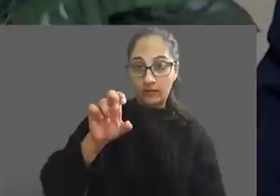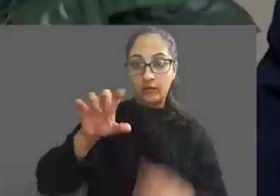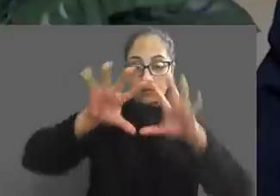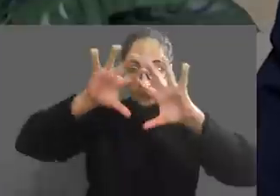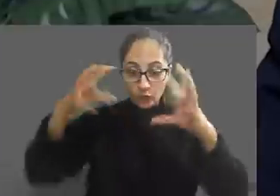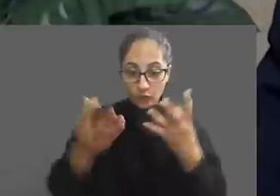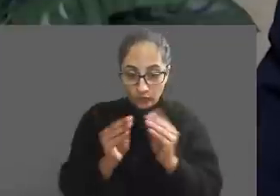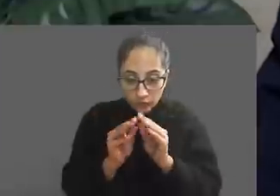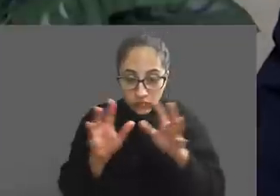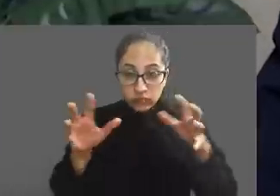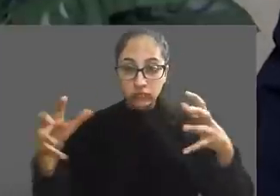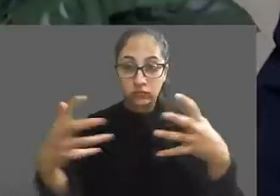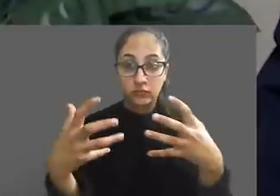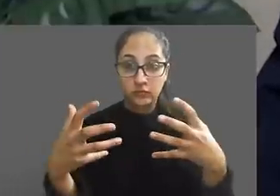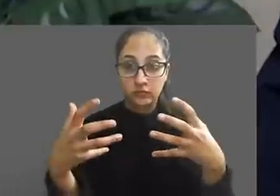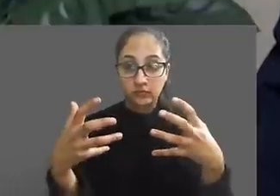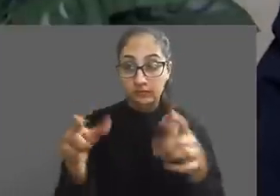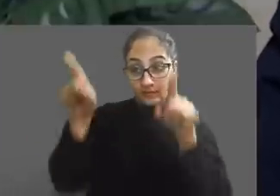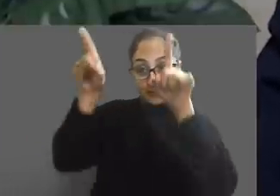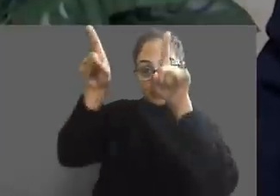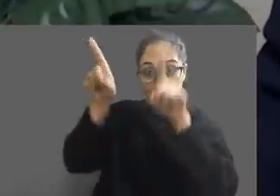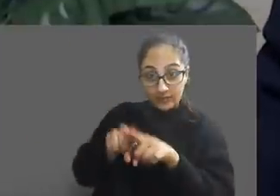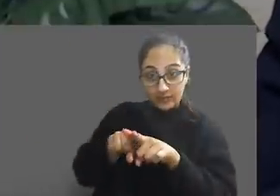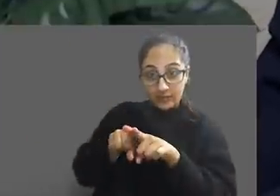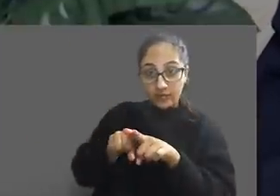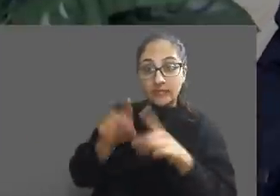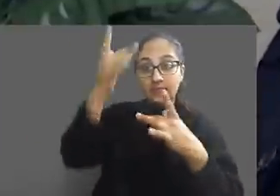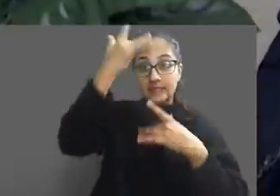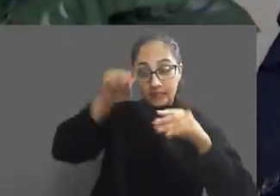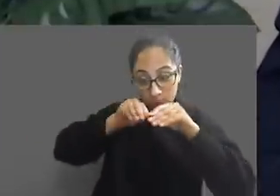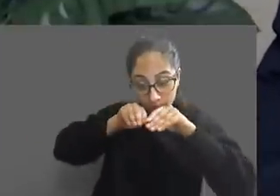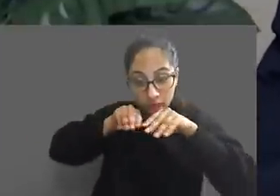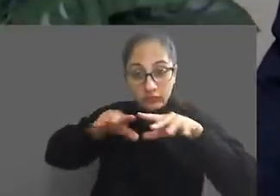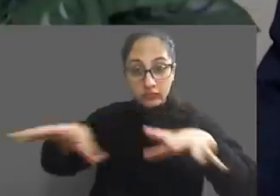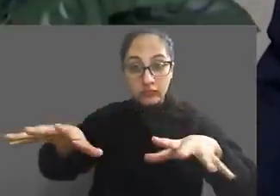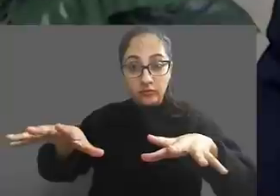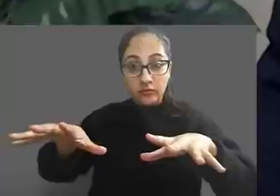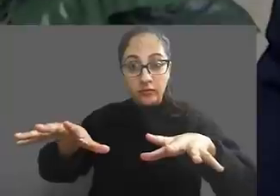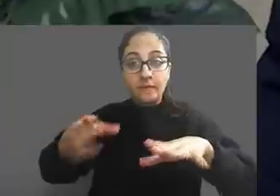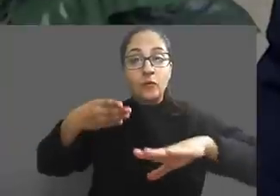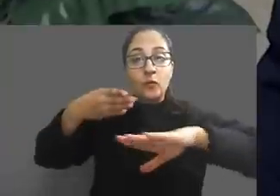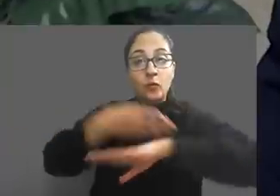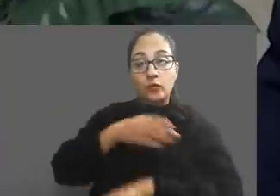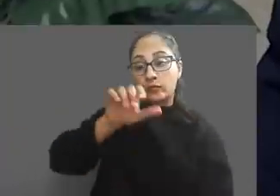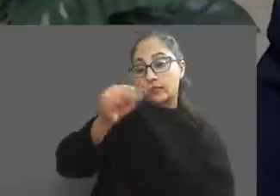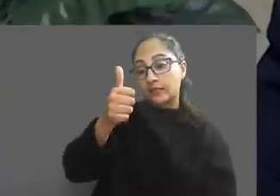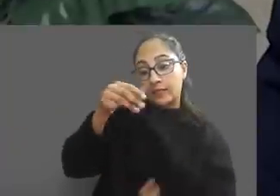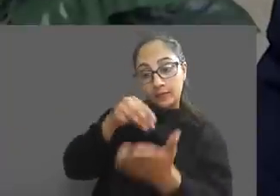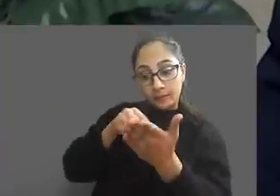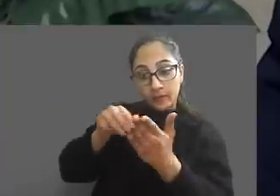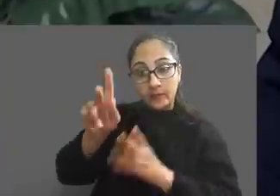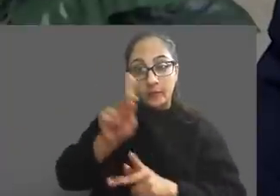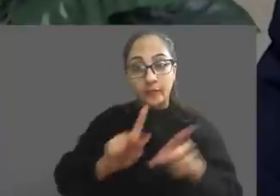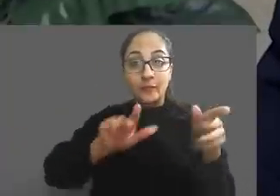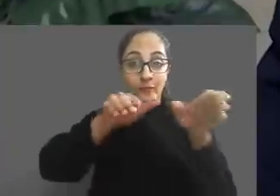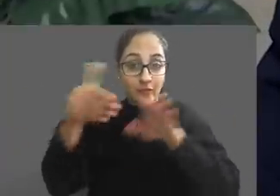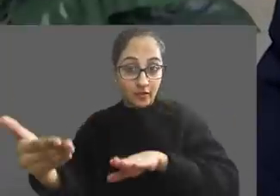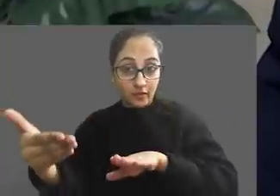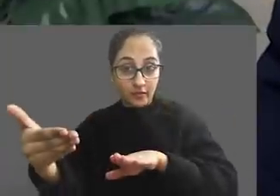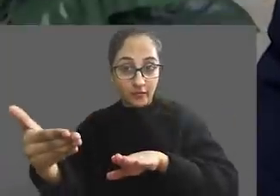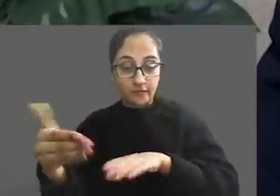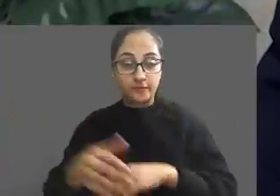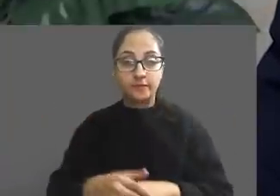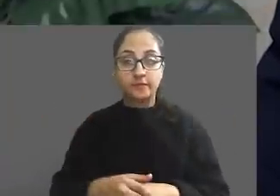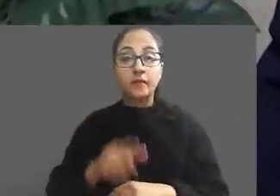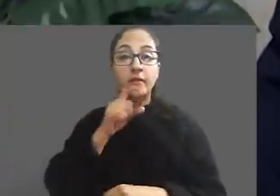million people there alone. Maulana Sultan Muhammad Shah offered his personal bungalow as a lab to his friend, Dr.